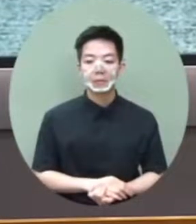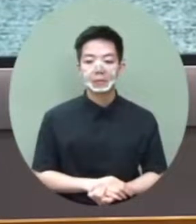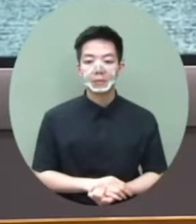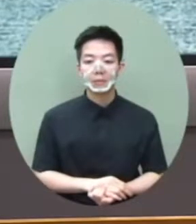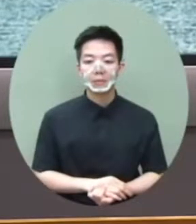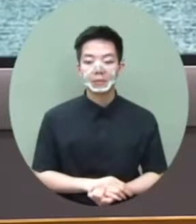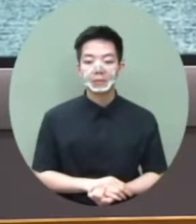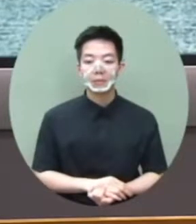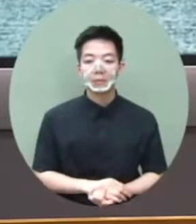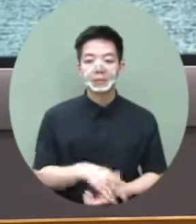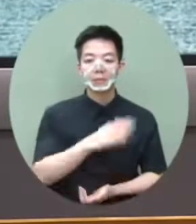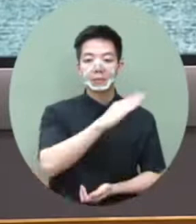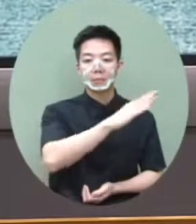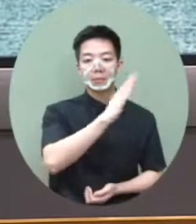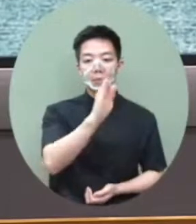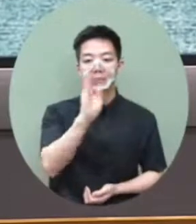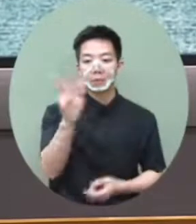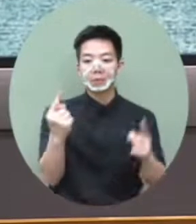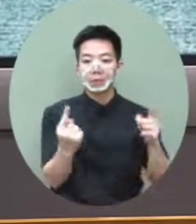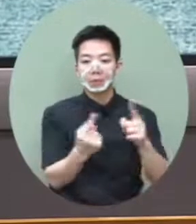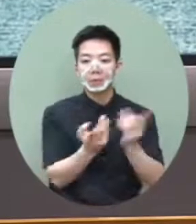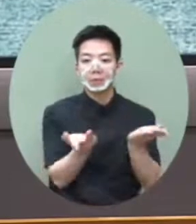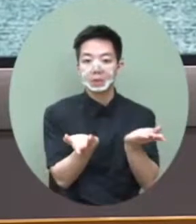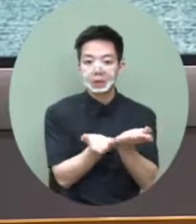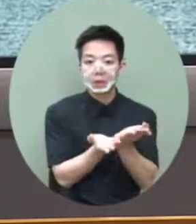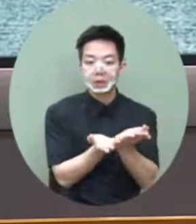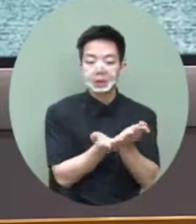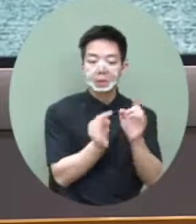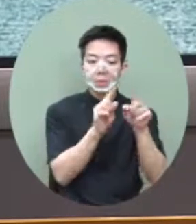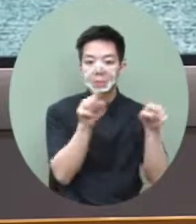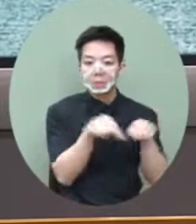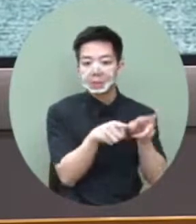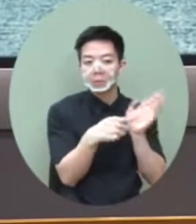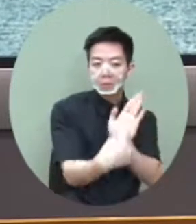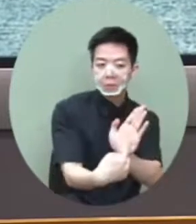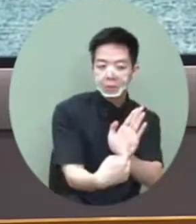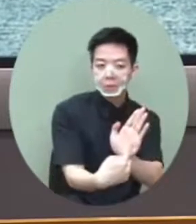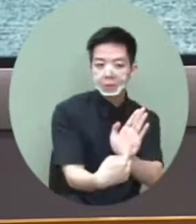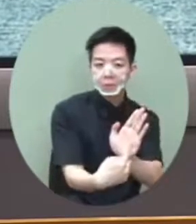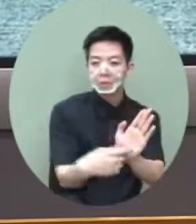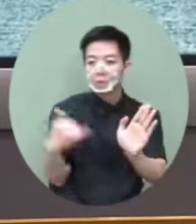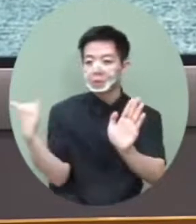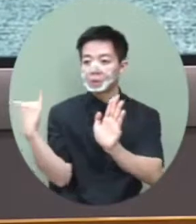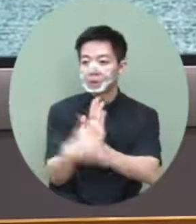At the moment, there is no convenient way for people to